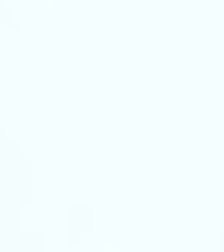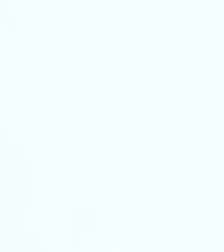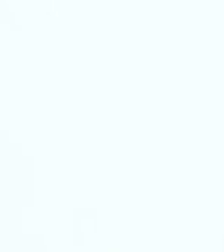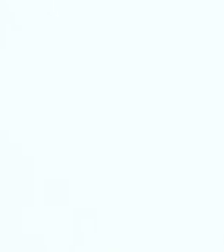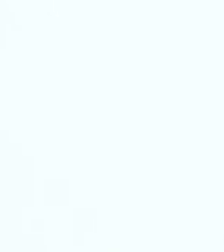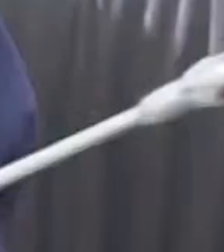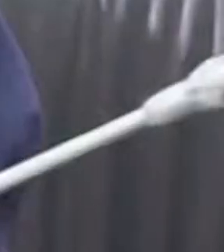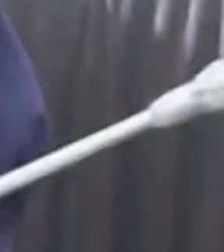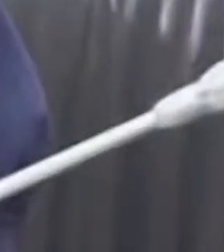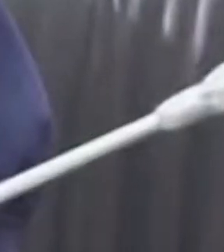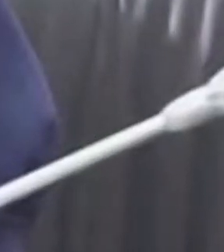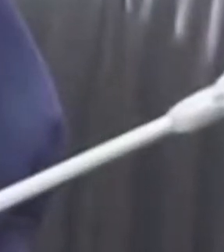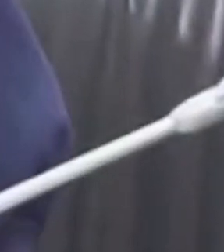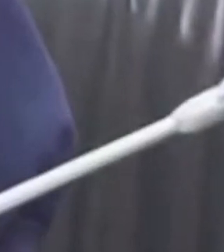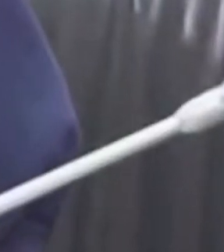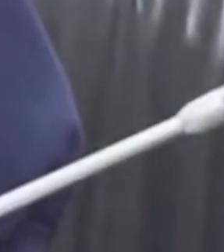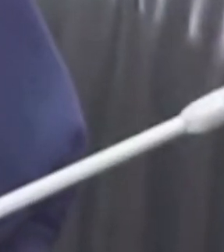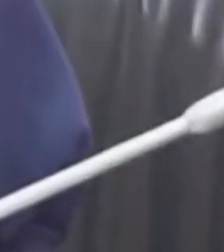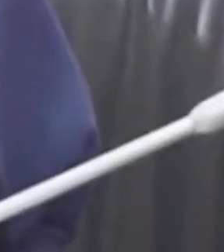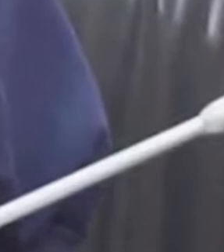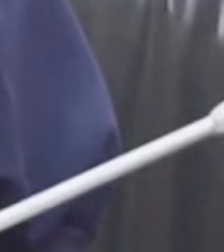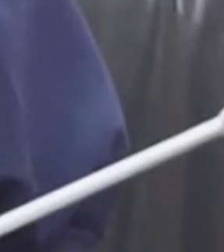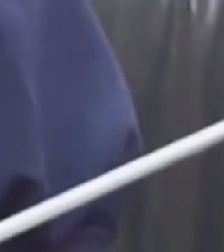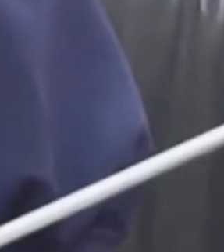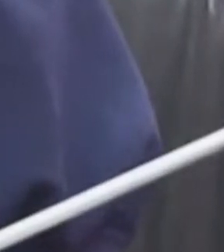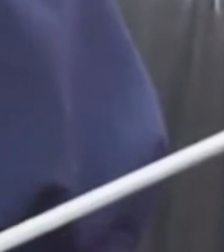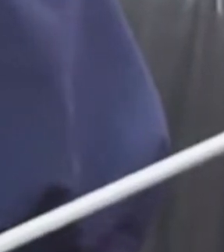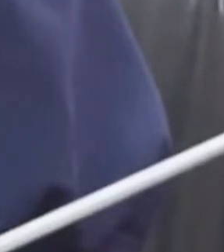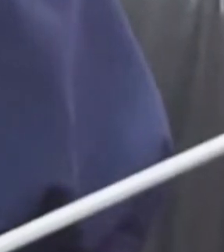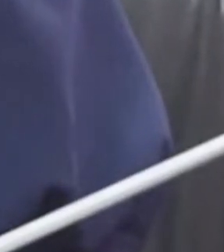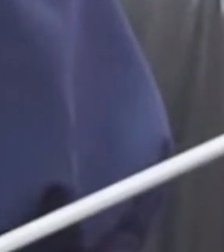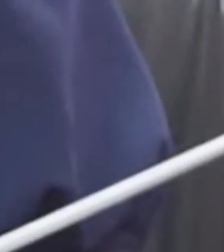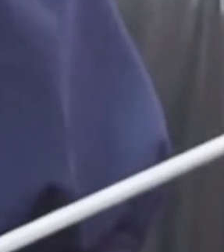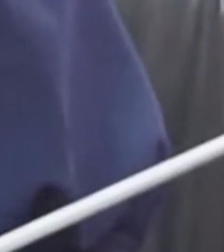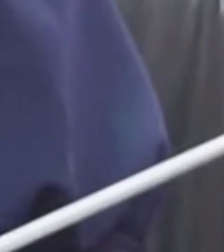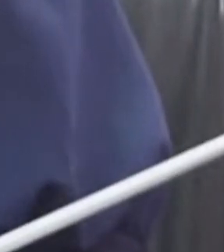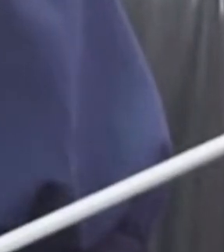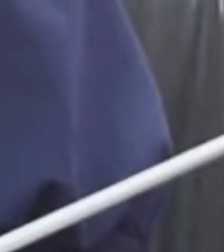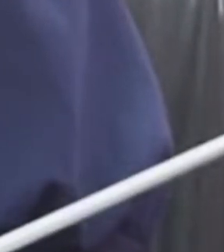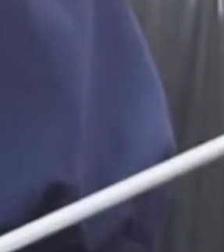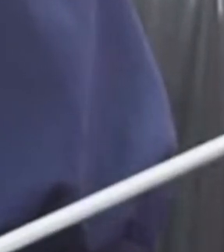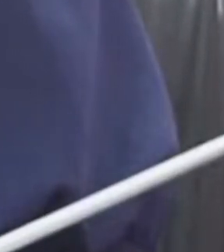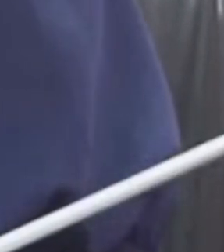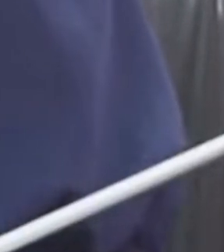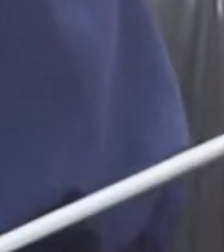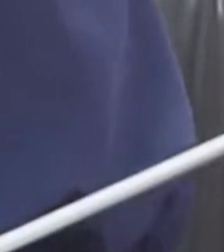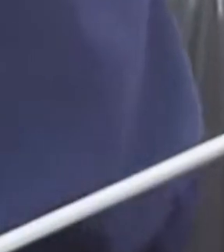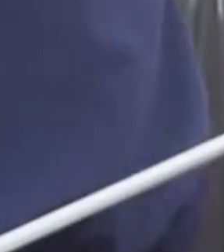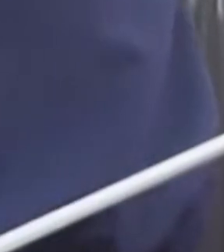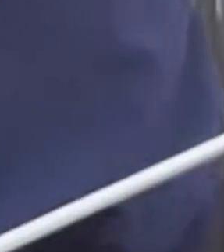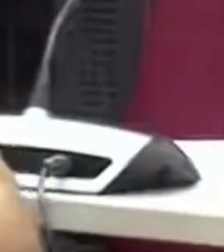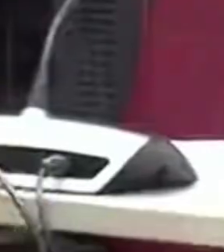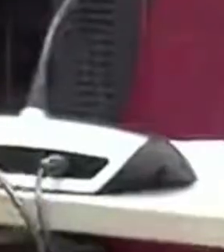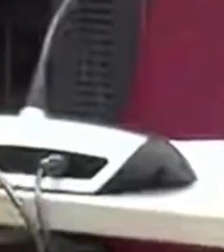Good morning, Honorables. My name is Tumaini Hauli. I'm the Social Accountability Expert at CSPR.